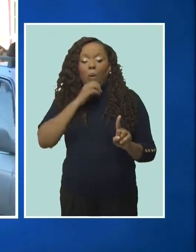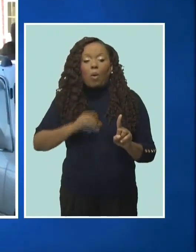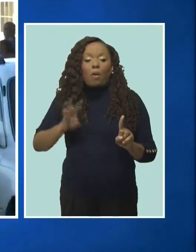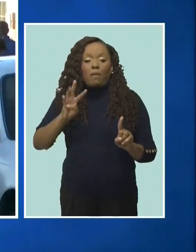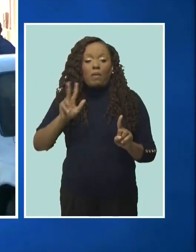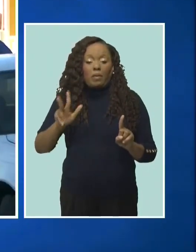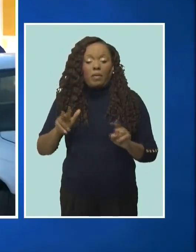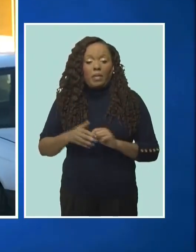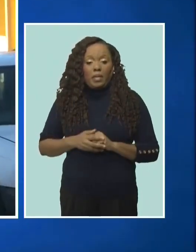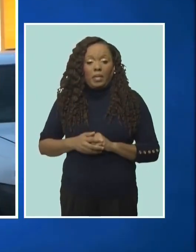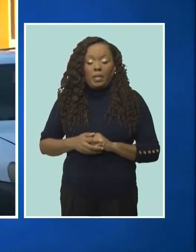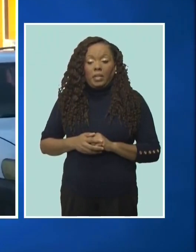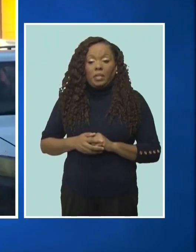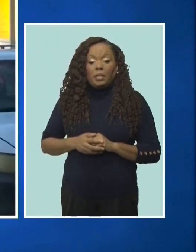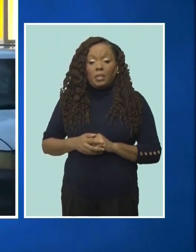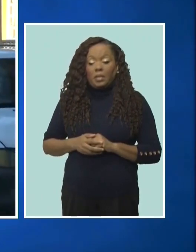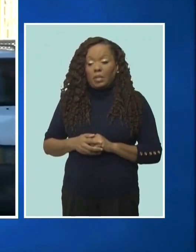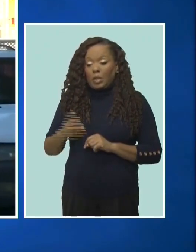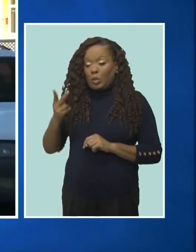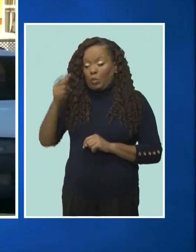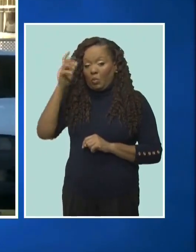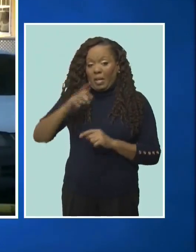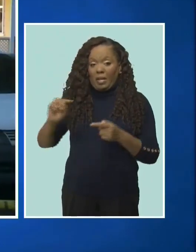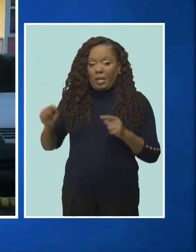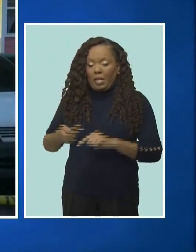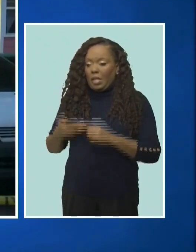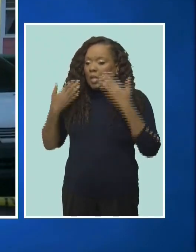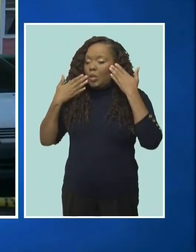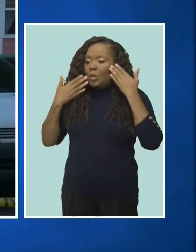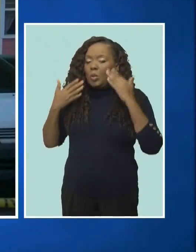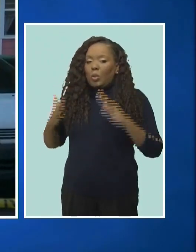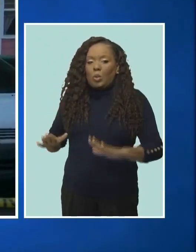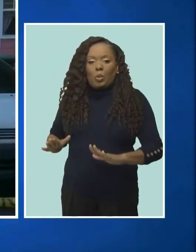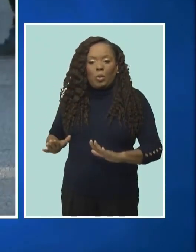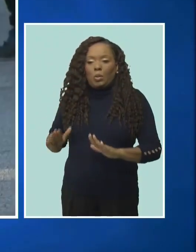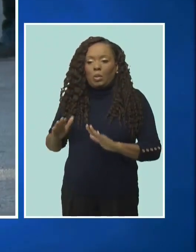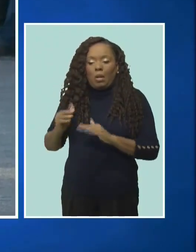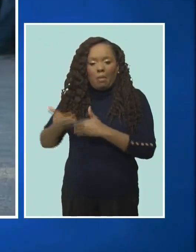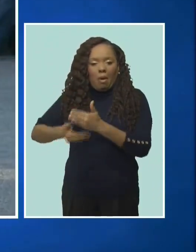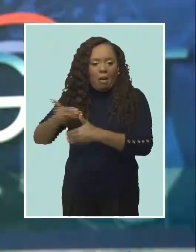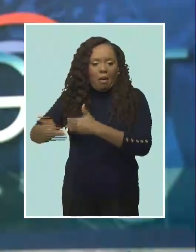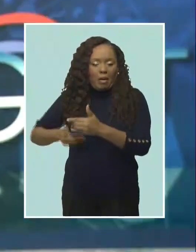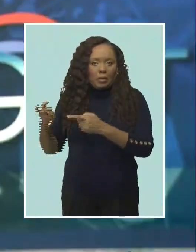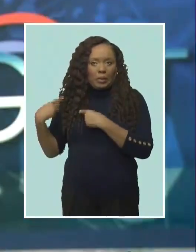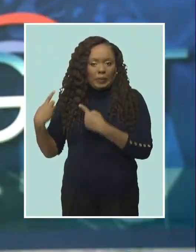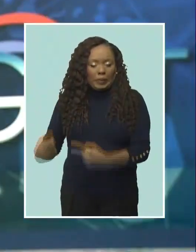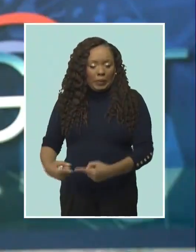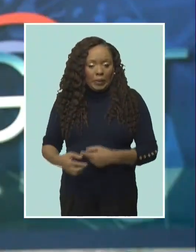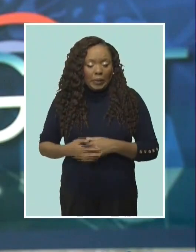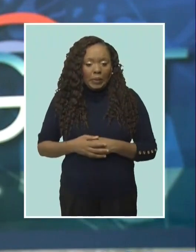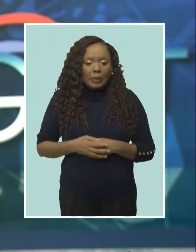2 injured is not known at this stage. Investigations are continuing.